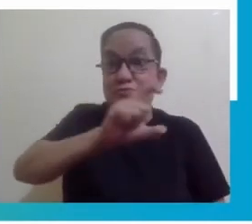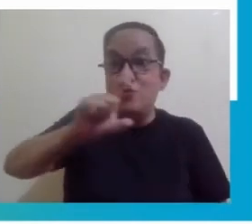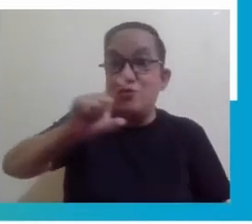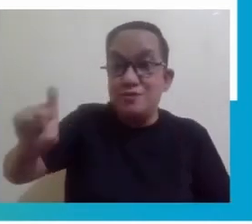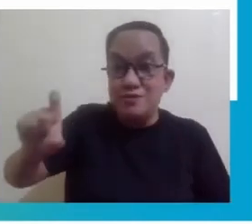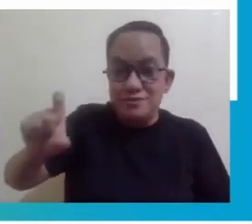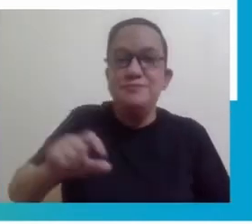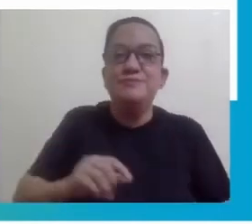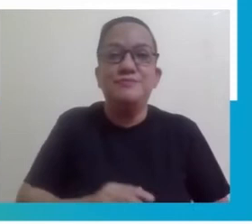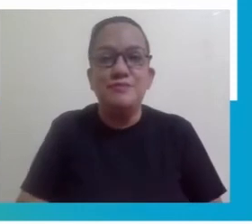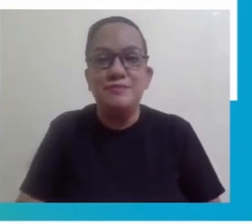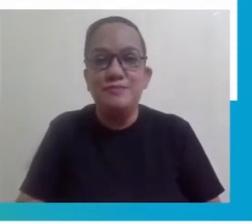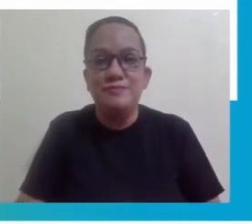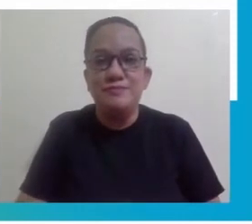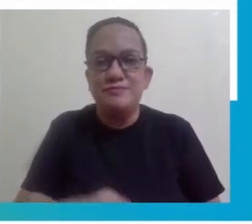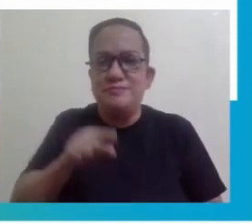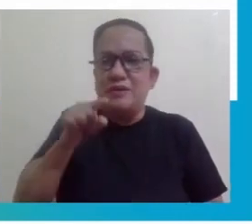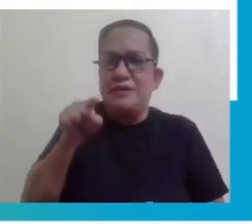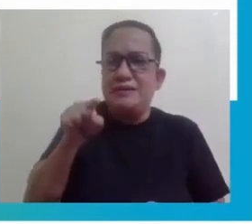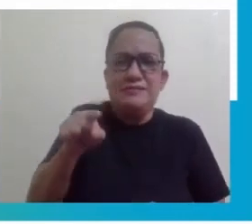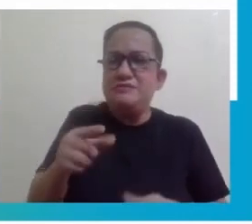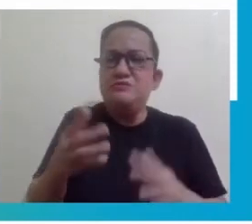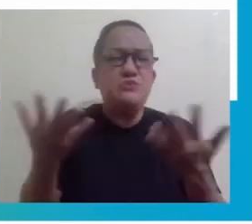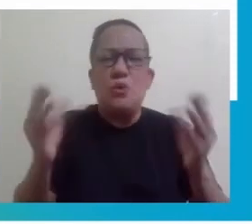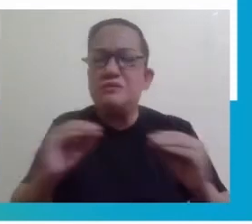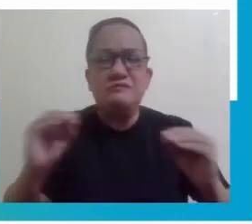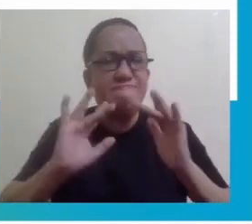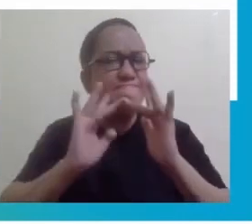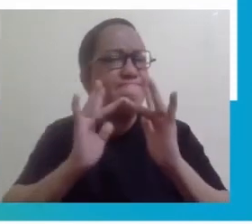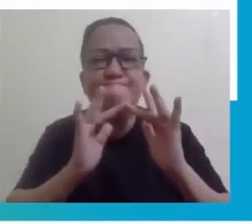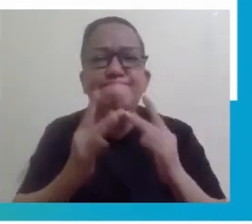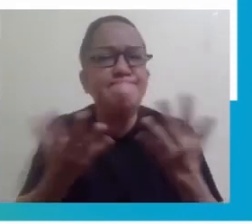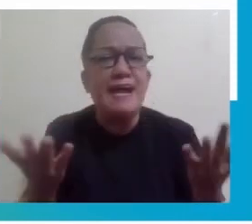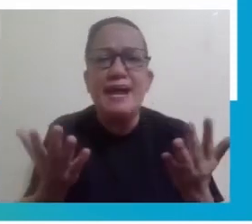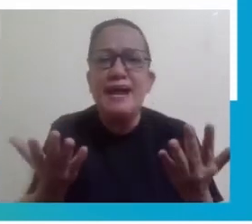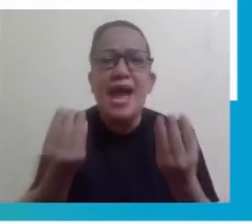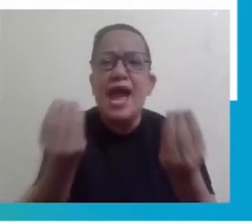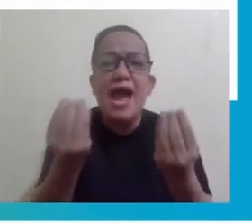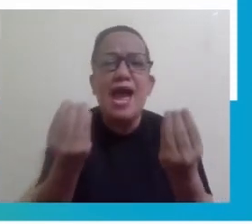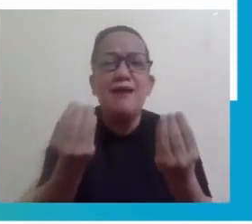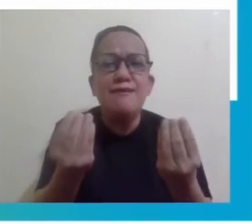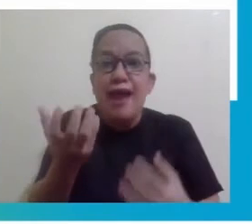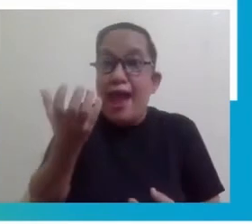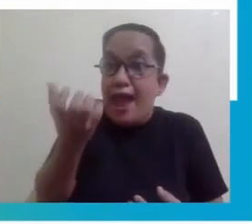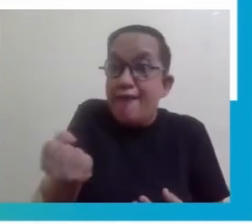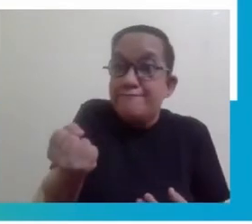have access to internet, we were able to connect with communities using